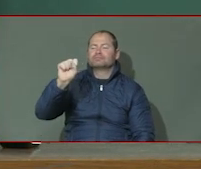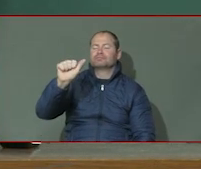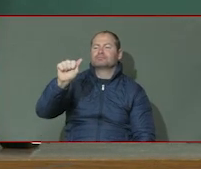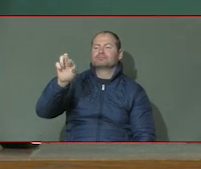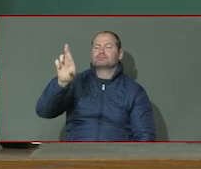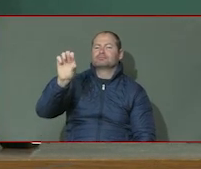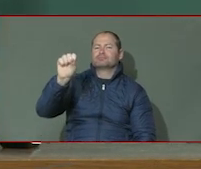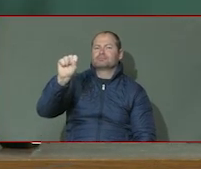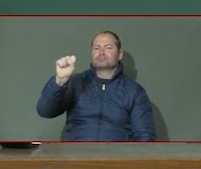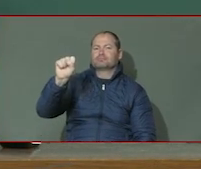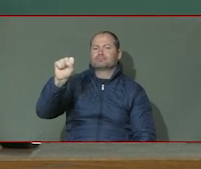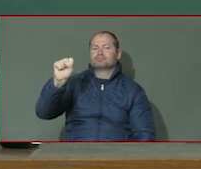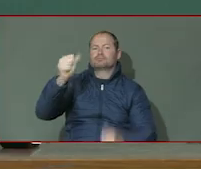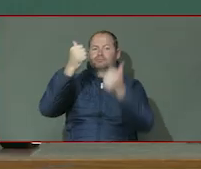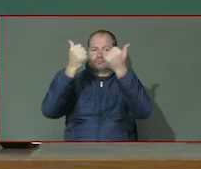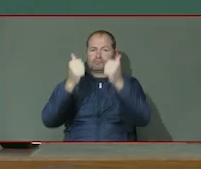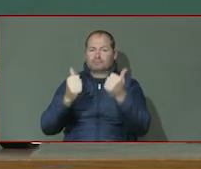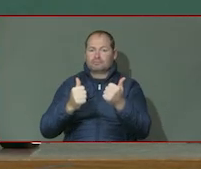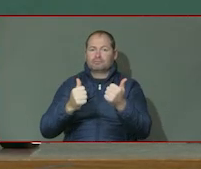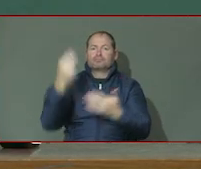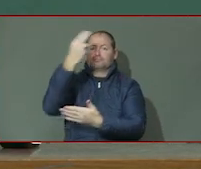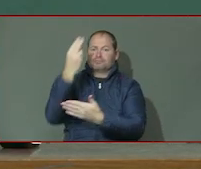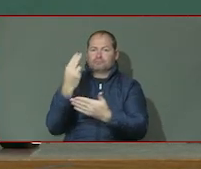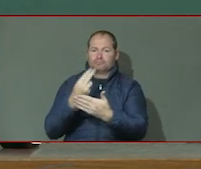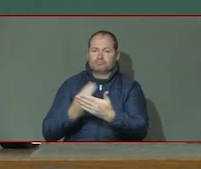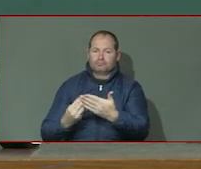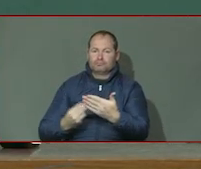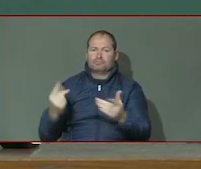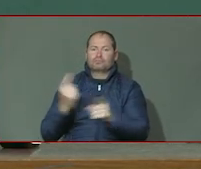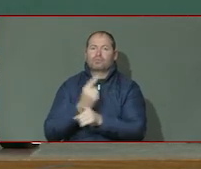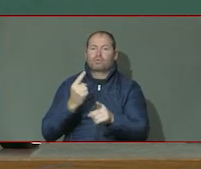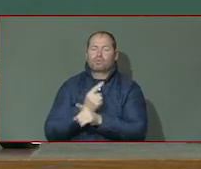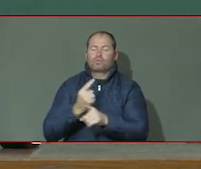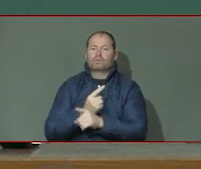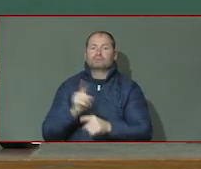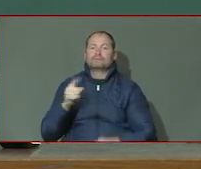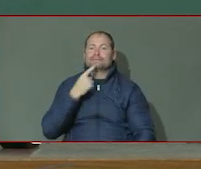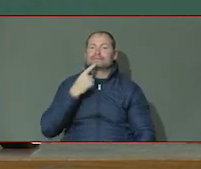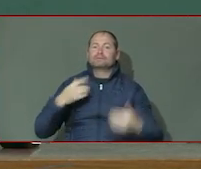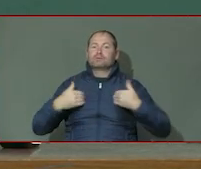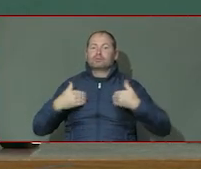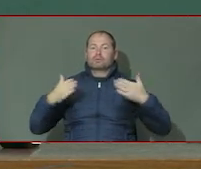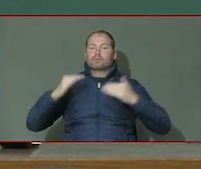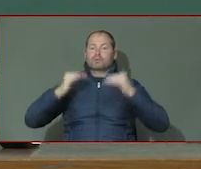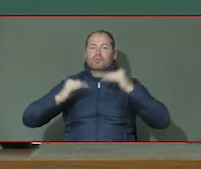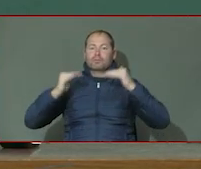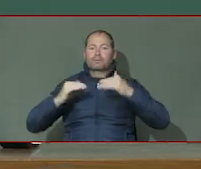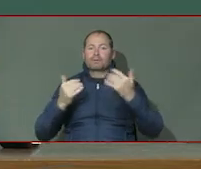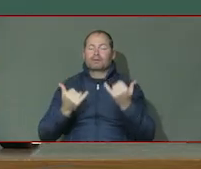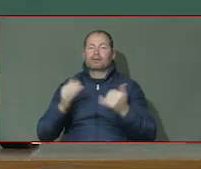do your SARS account, always. They say our opening balance was a debit balance